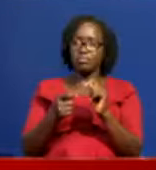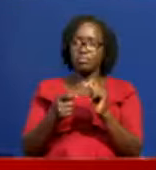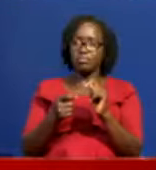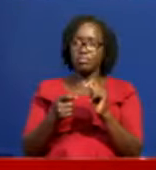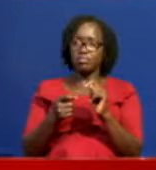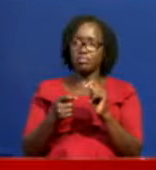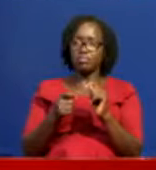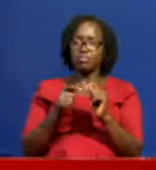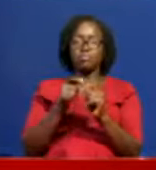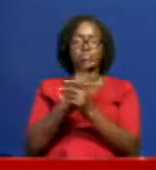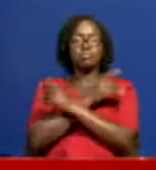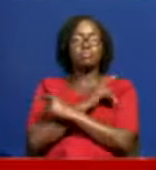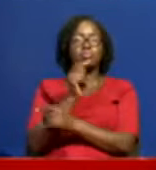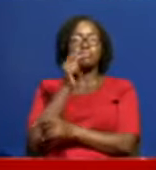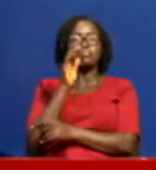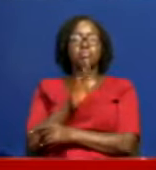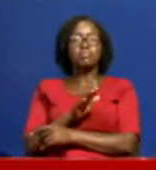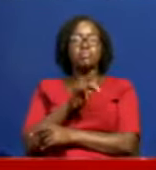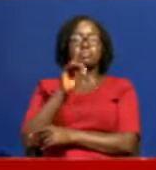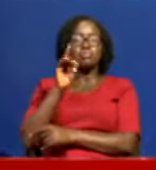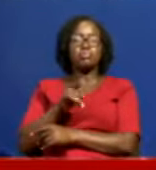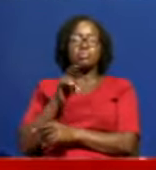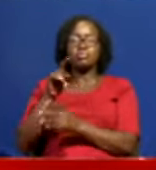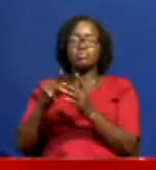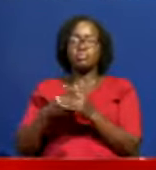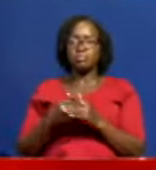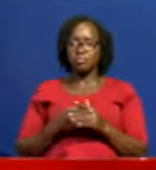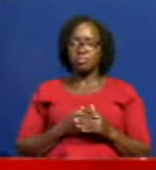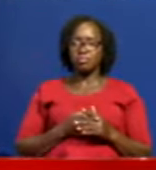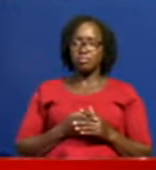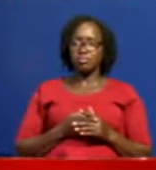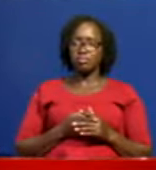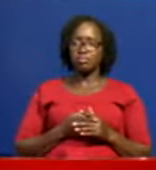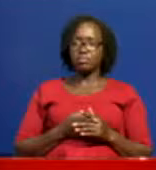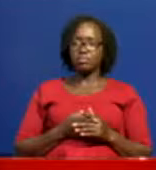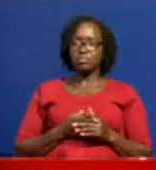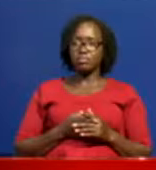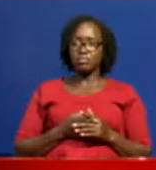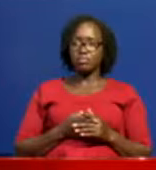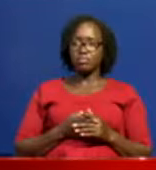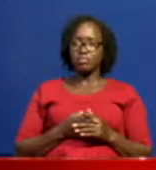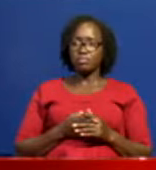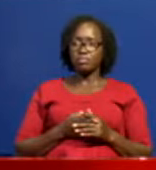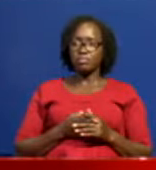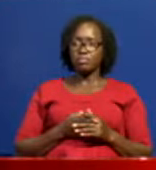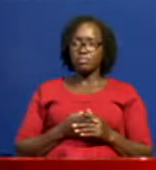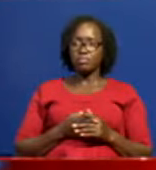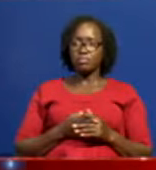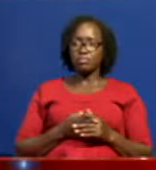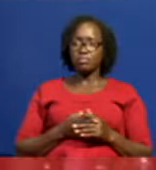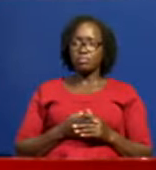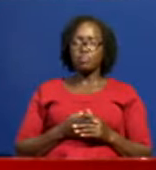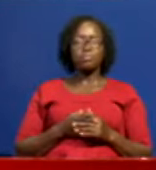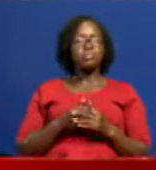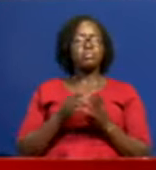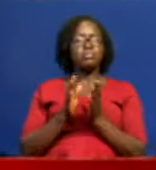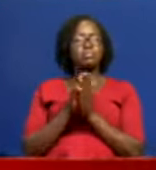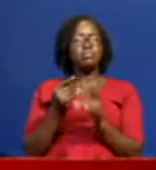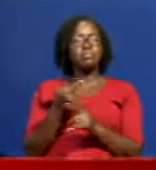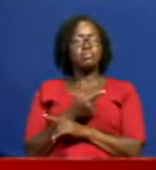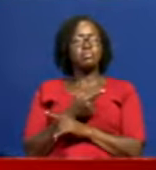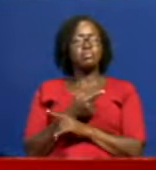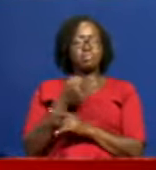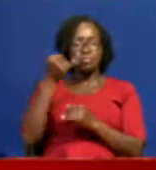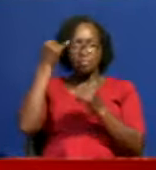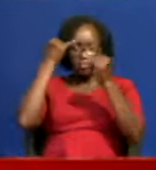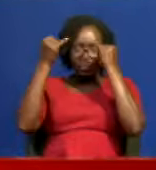my dear Kenyans, must be negotiated. There is an inevitable clash of